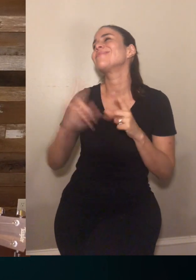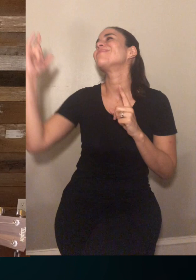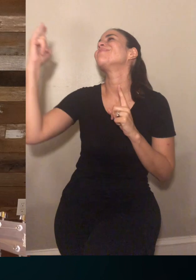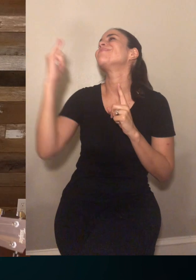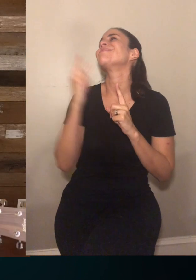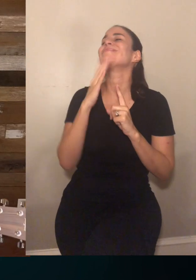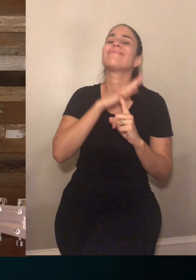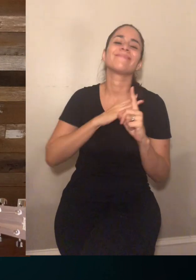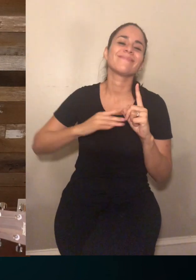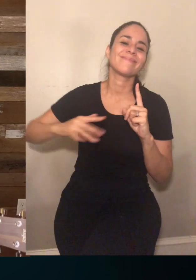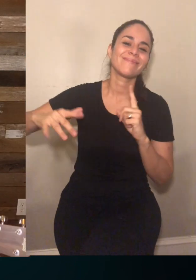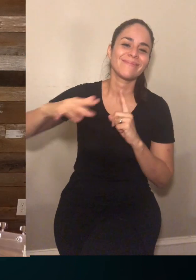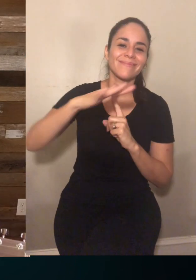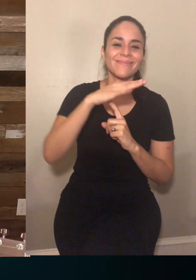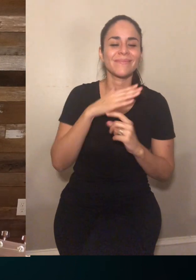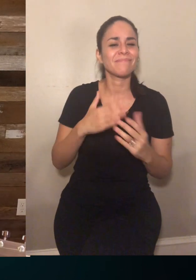of the storm.